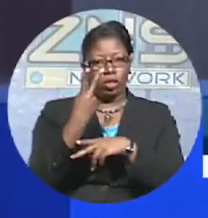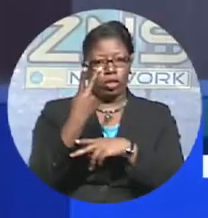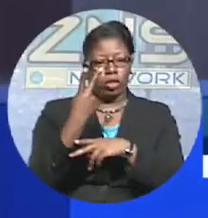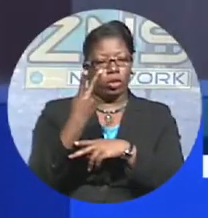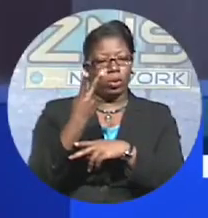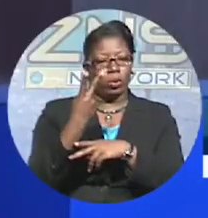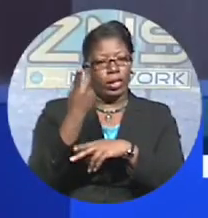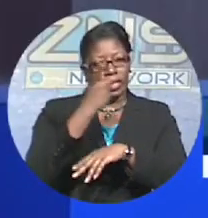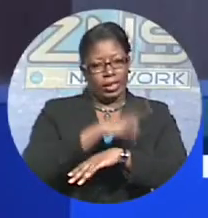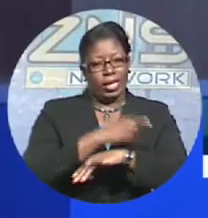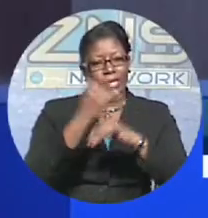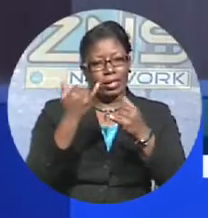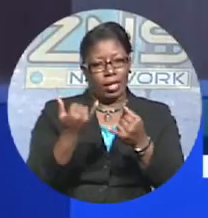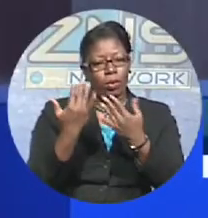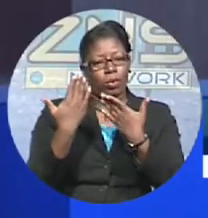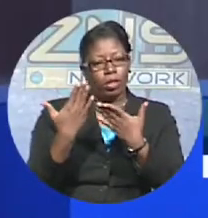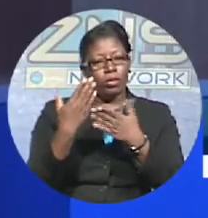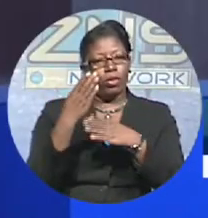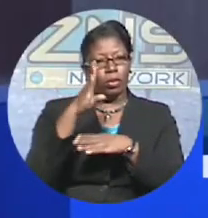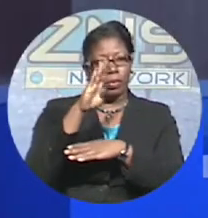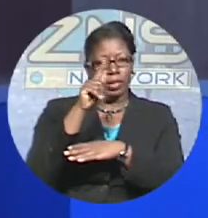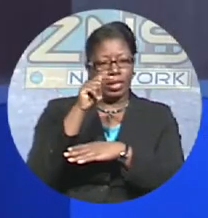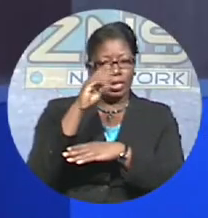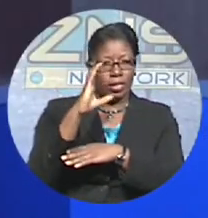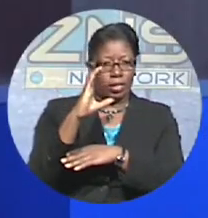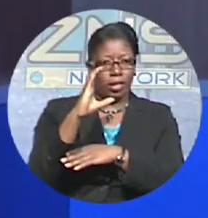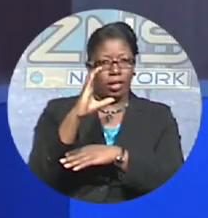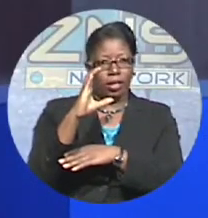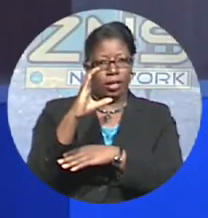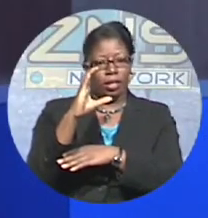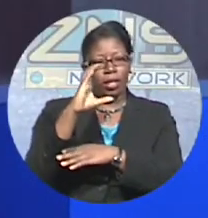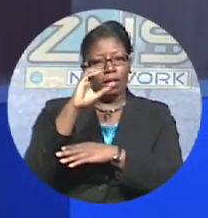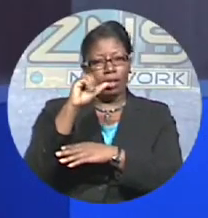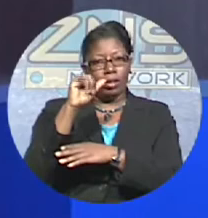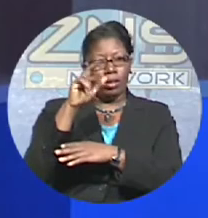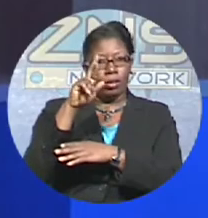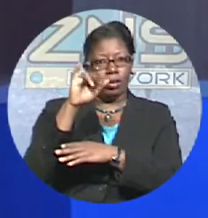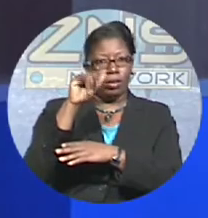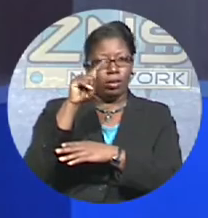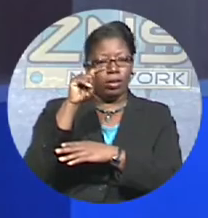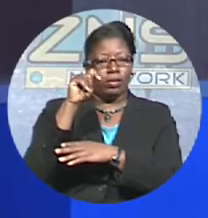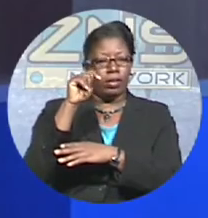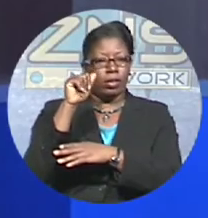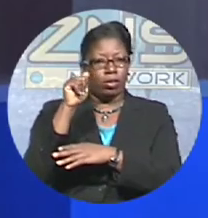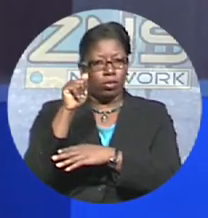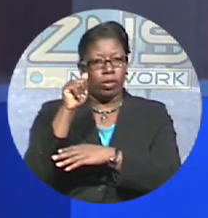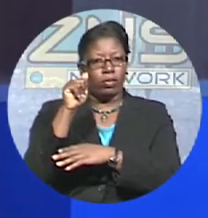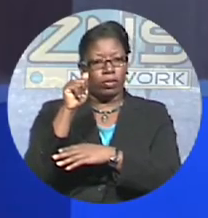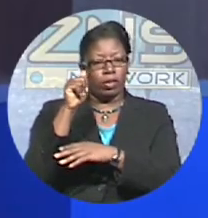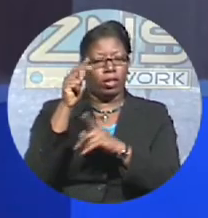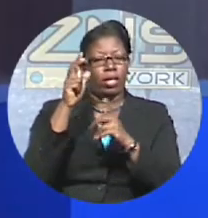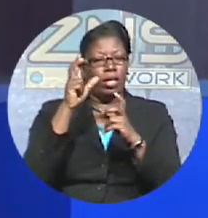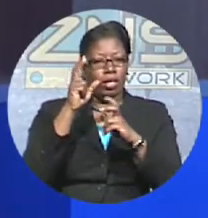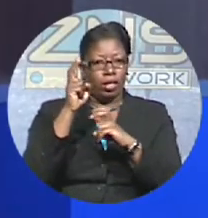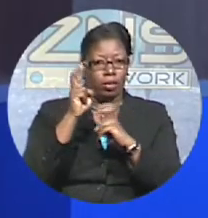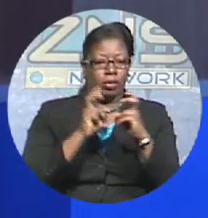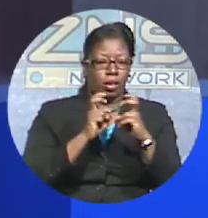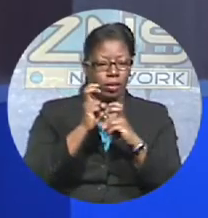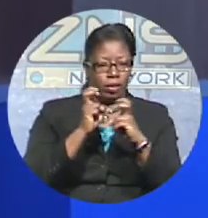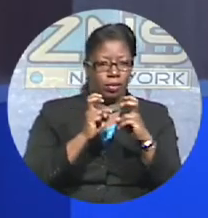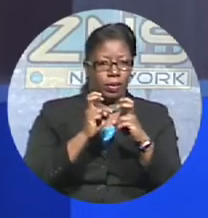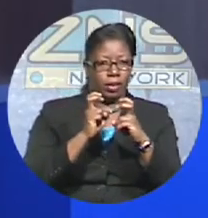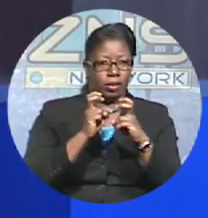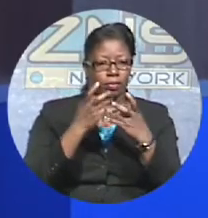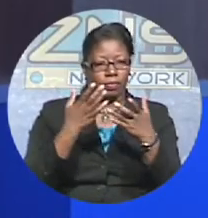2 days left until the start of the BTC CARIFTA Track and Field Championships. Questions are still swirling around as to whether or not Steven Newbold will